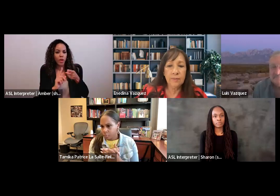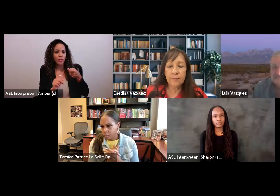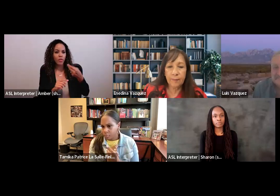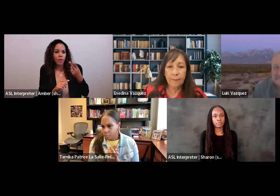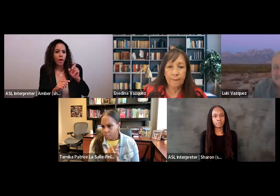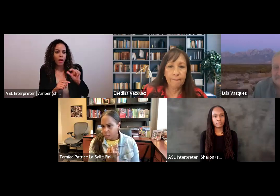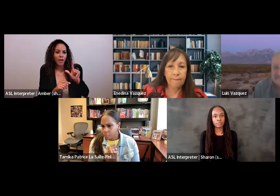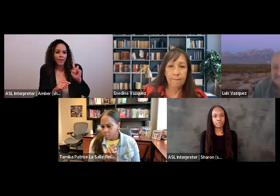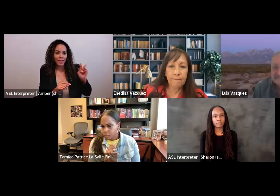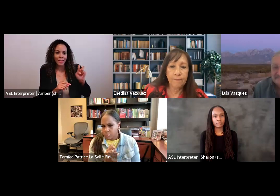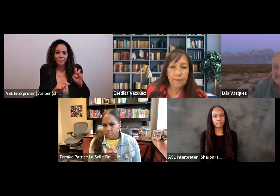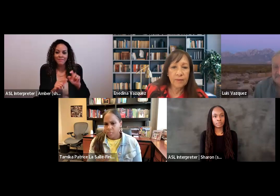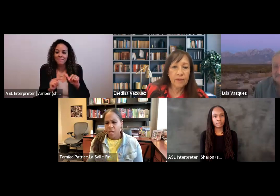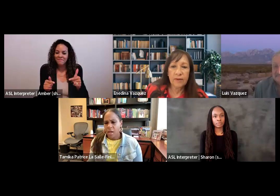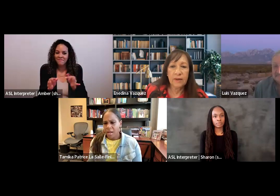Mi.